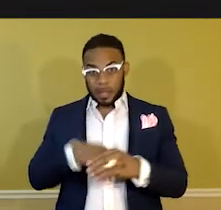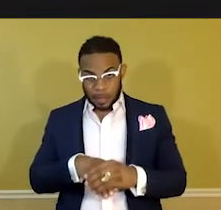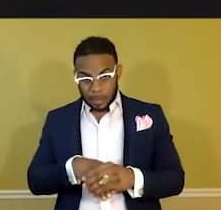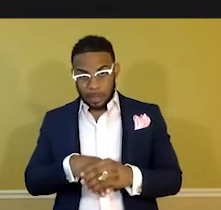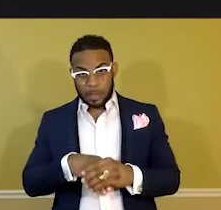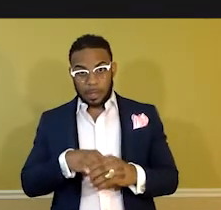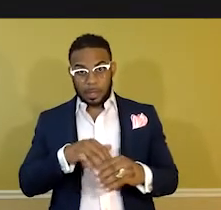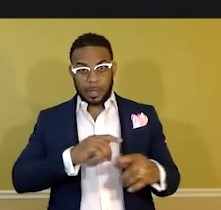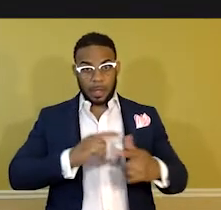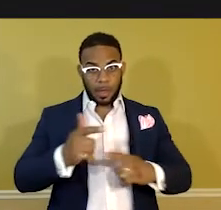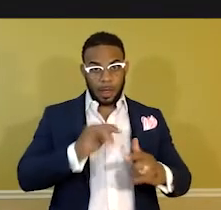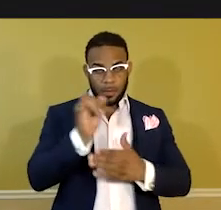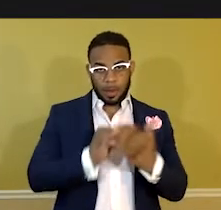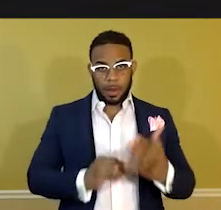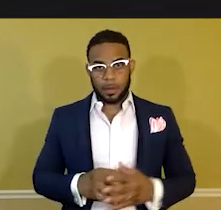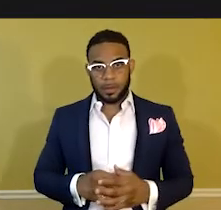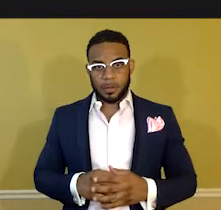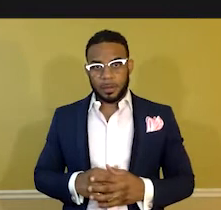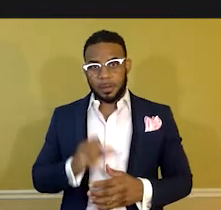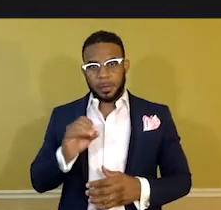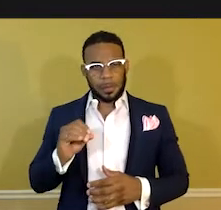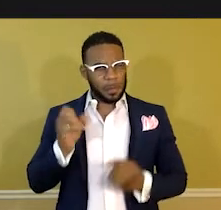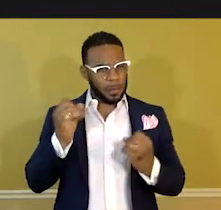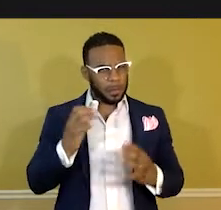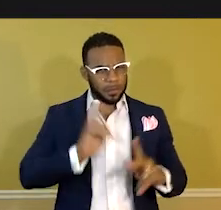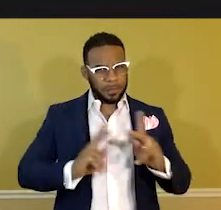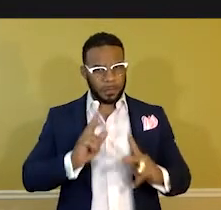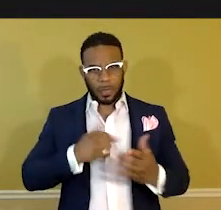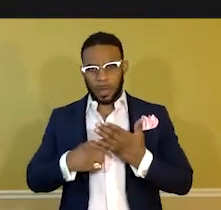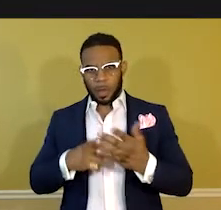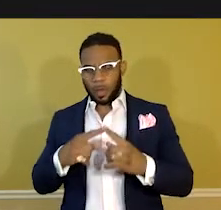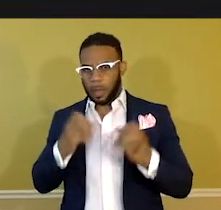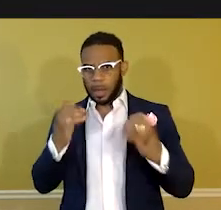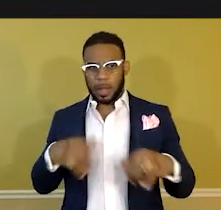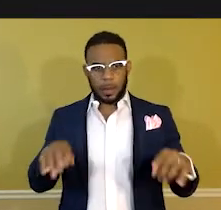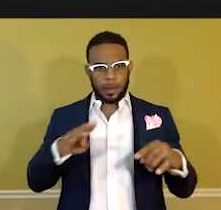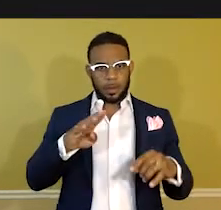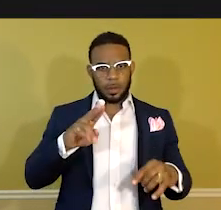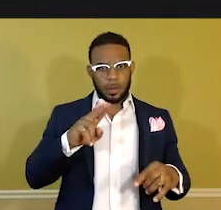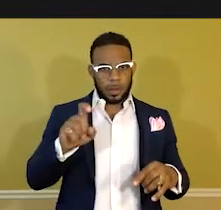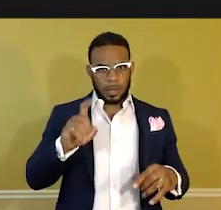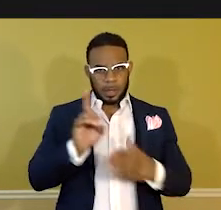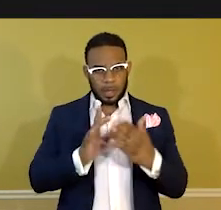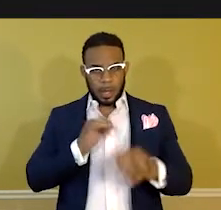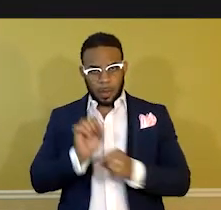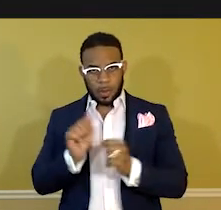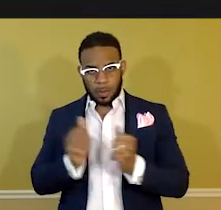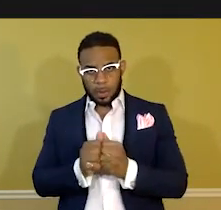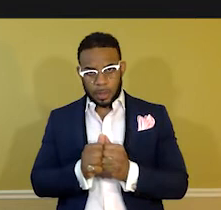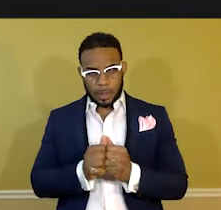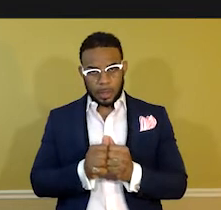interactive arts. So a lot of the people that I talk to a lot of UX designers that I work with,